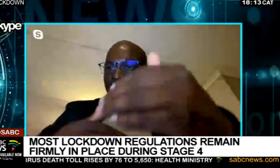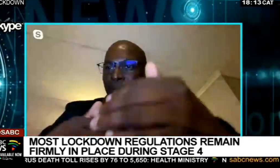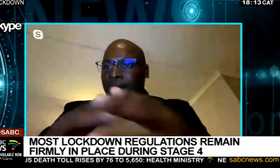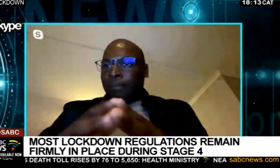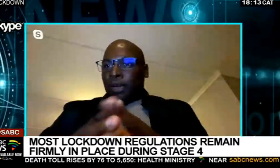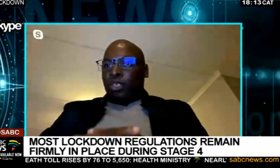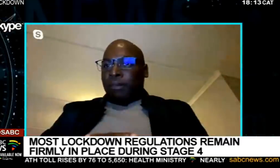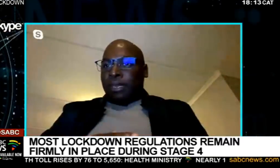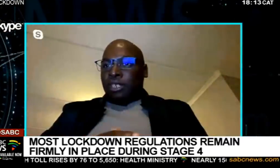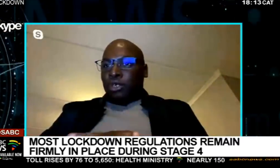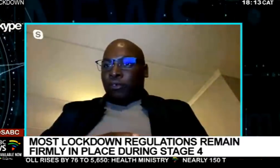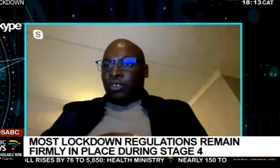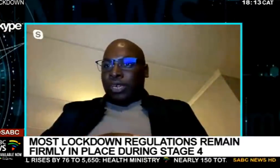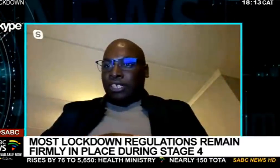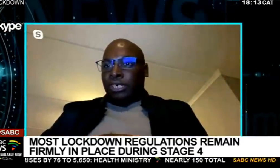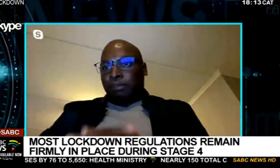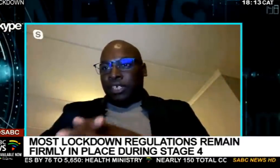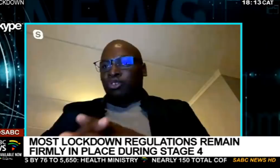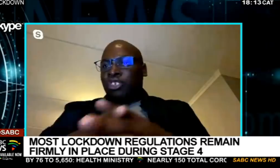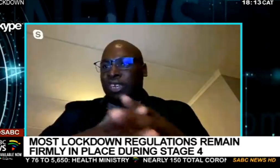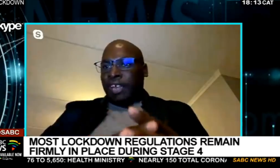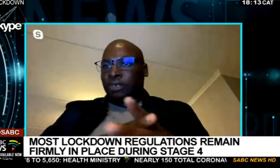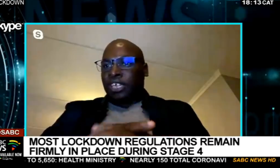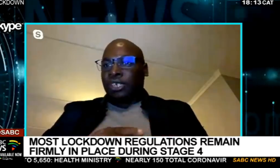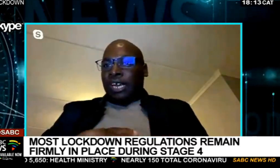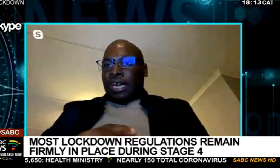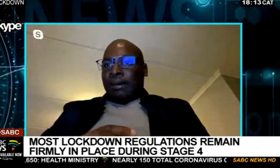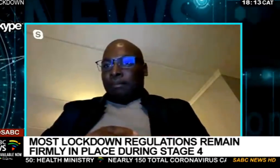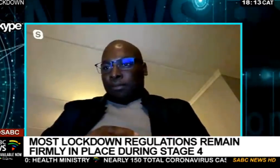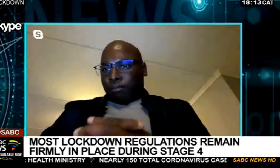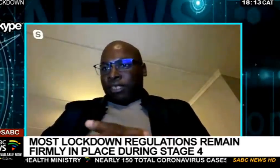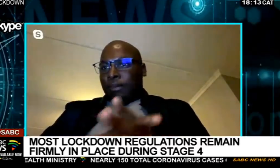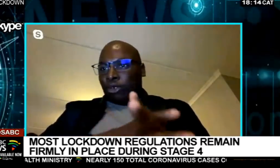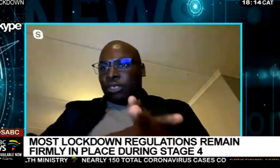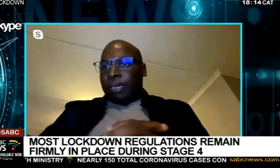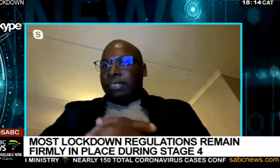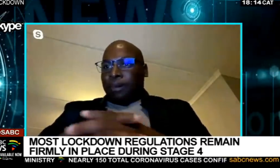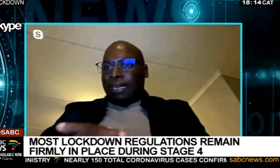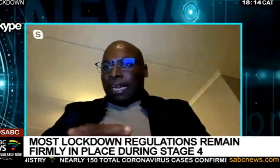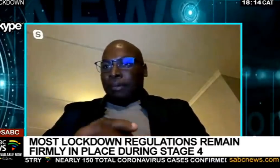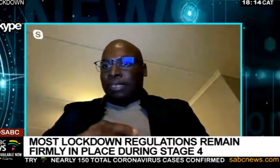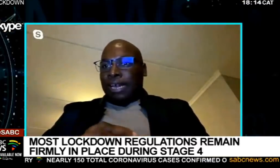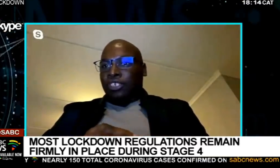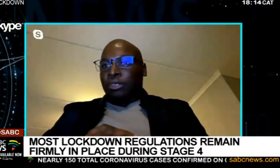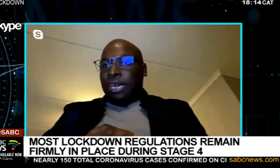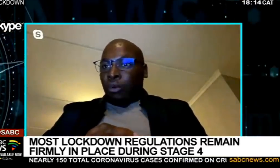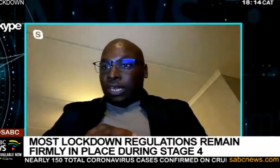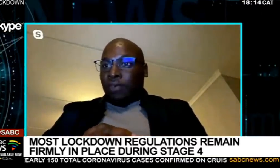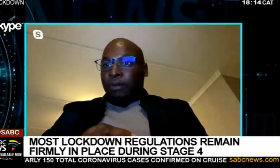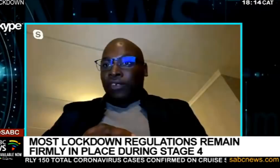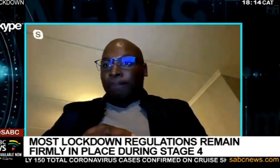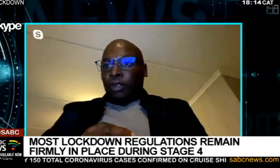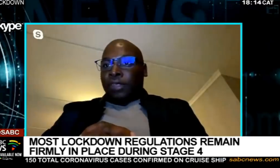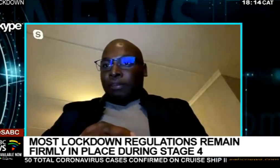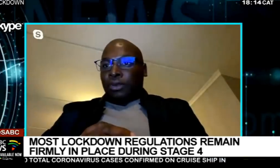and phased manner, which the ministers of education, basic education and higher education, Minister Dr. Dlamini-Zuma and Minister Nkosazana